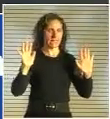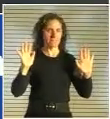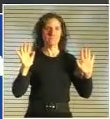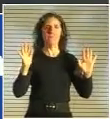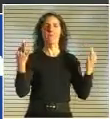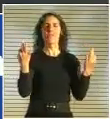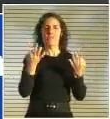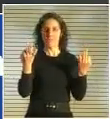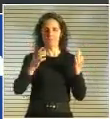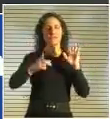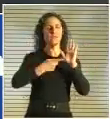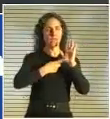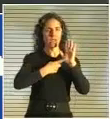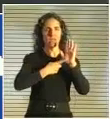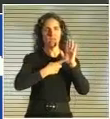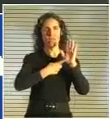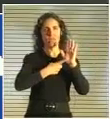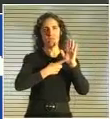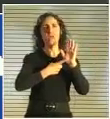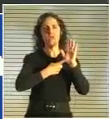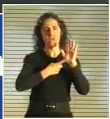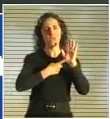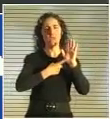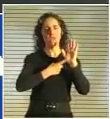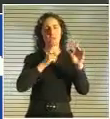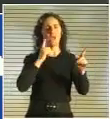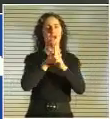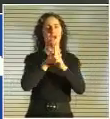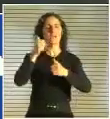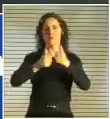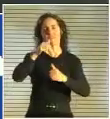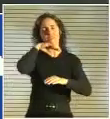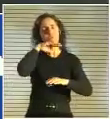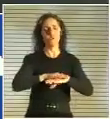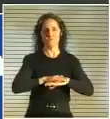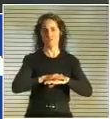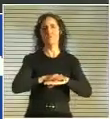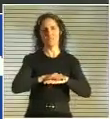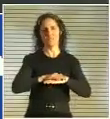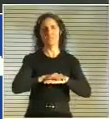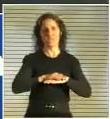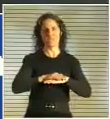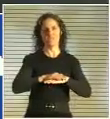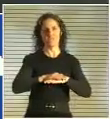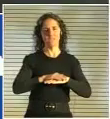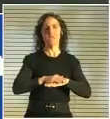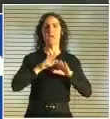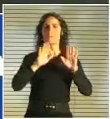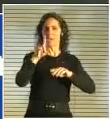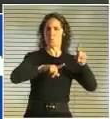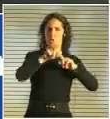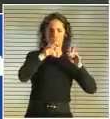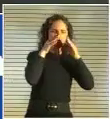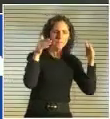critical. But really working on the key bottlenecks and opportunities that are joined for the sector can cause some